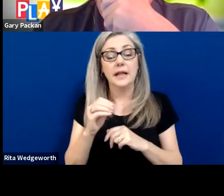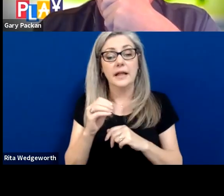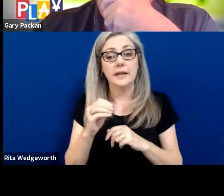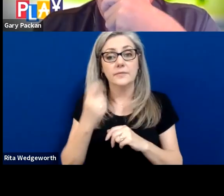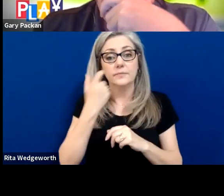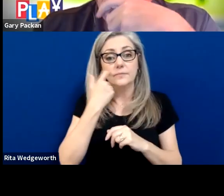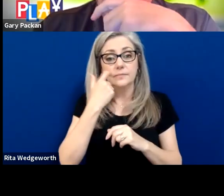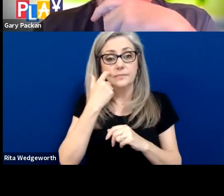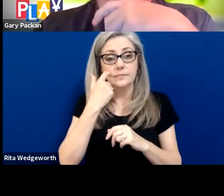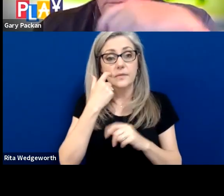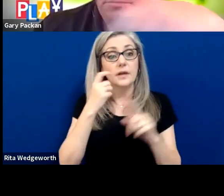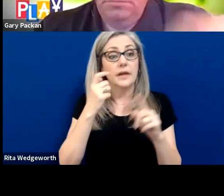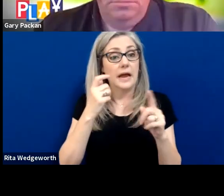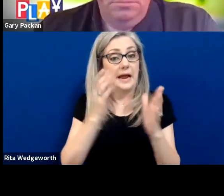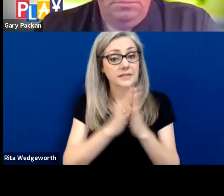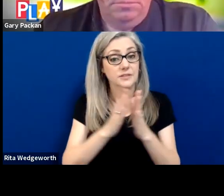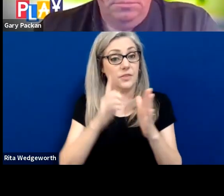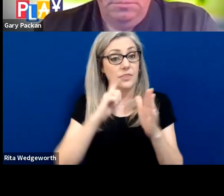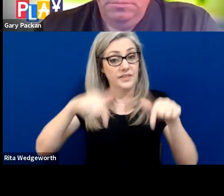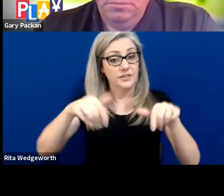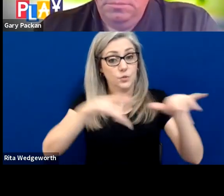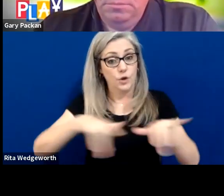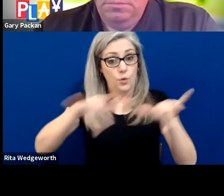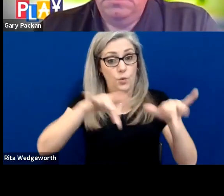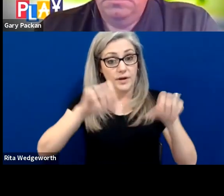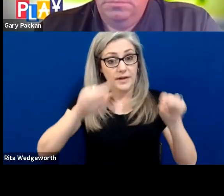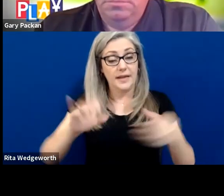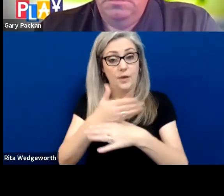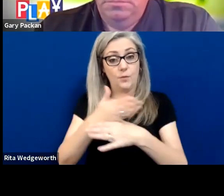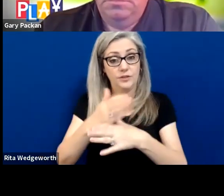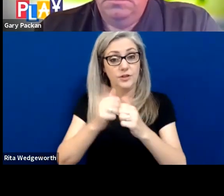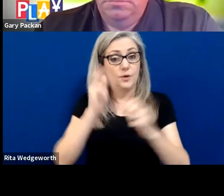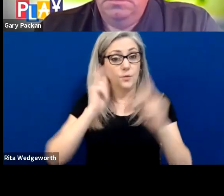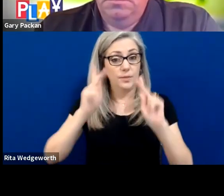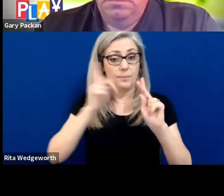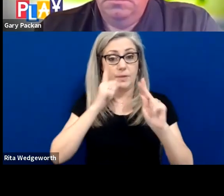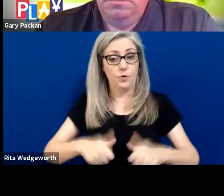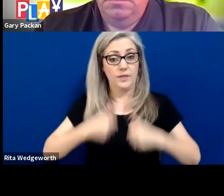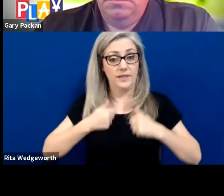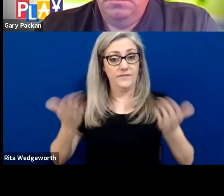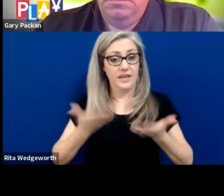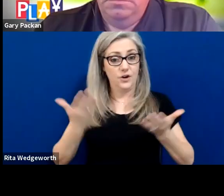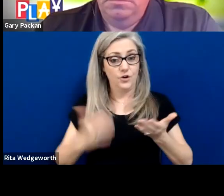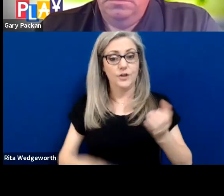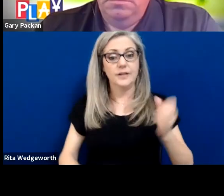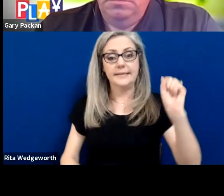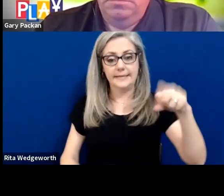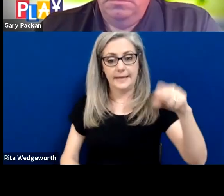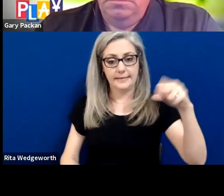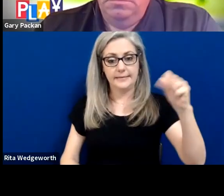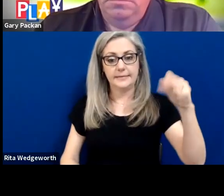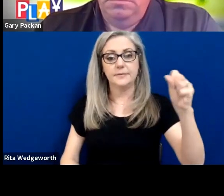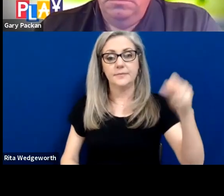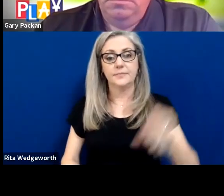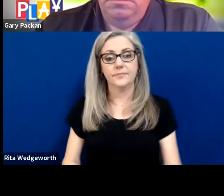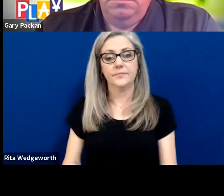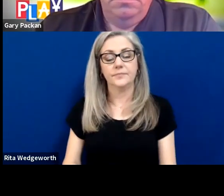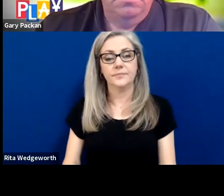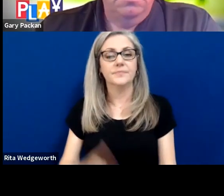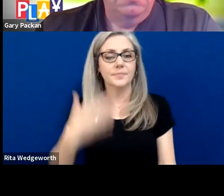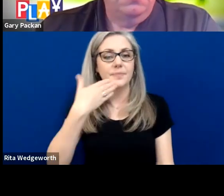of this recording be available for us to share with our residents? Yes. Thank